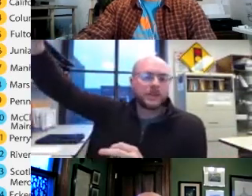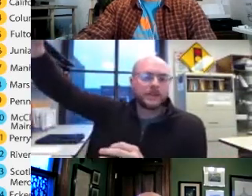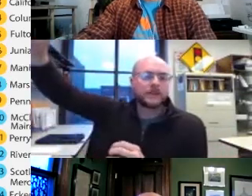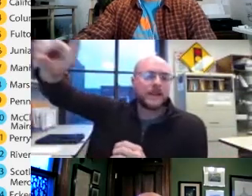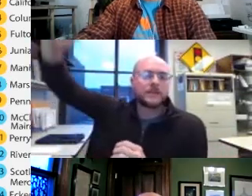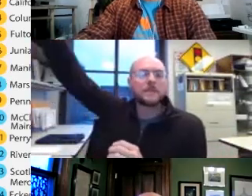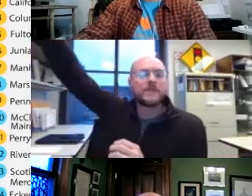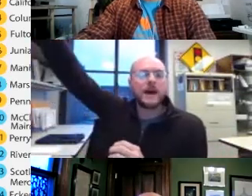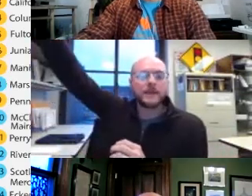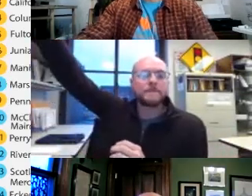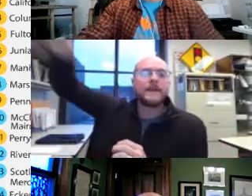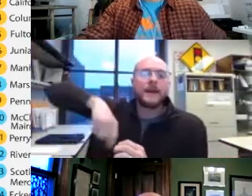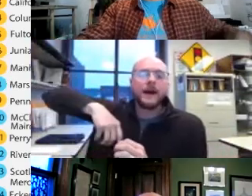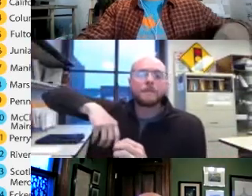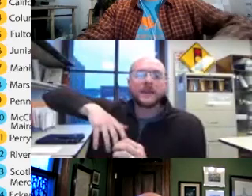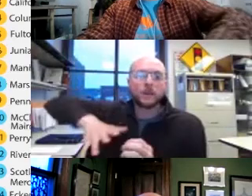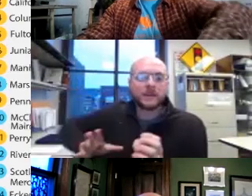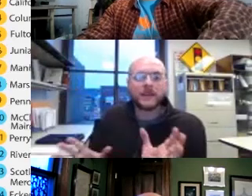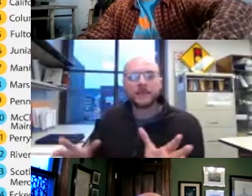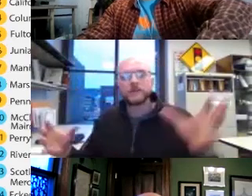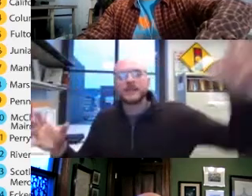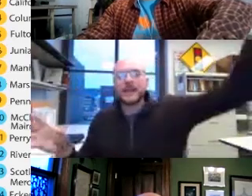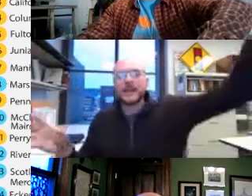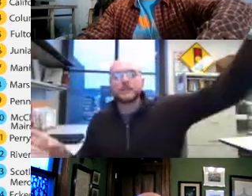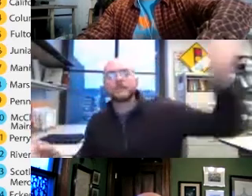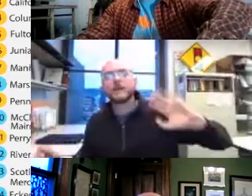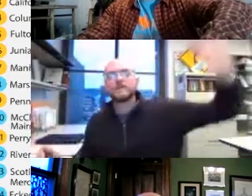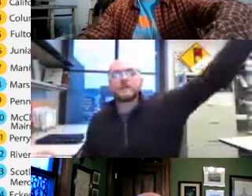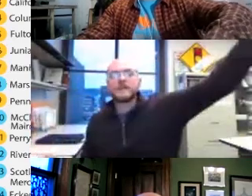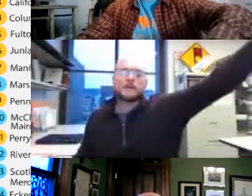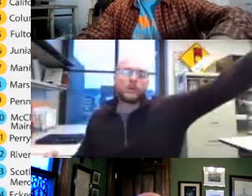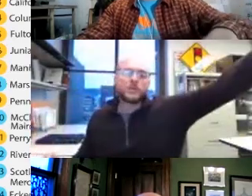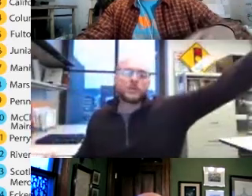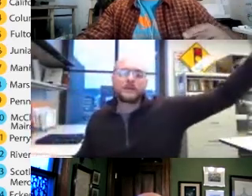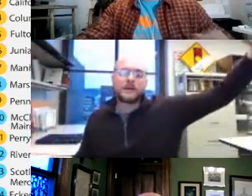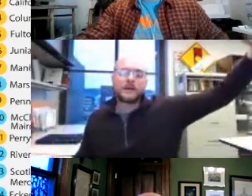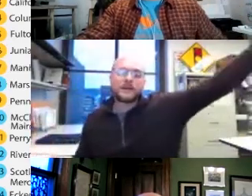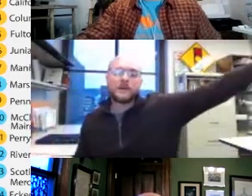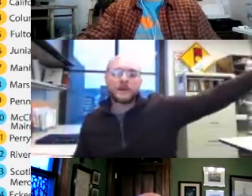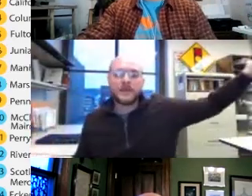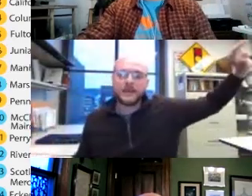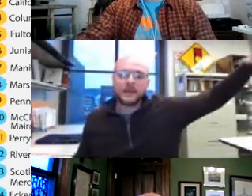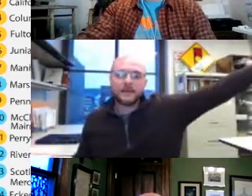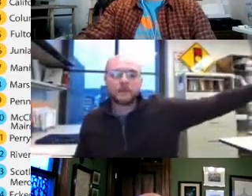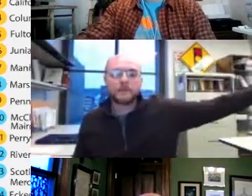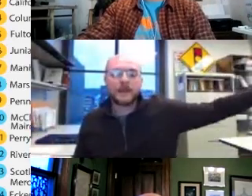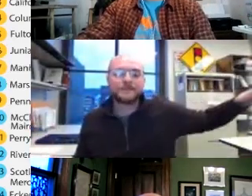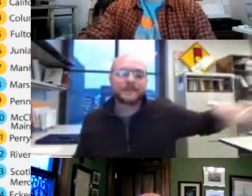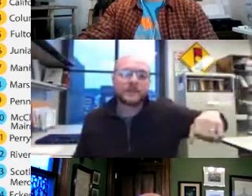East Street at the top of the valley. In order to get those connections from the neighborhood portion, on